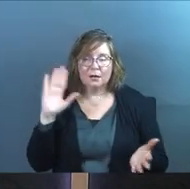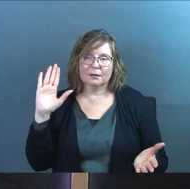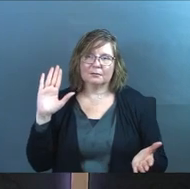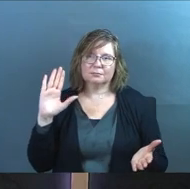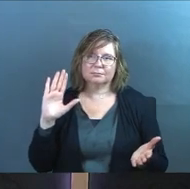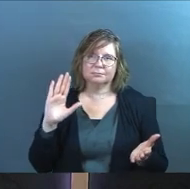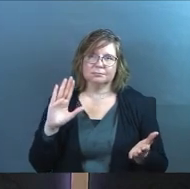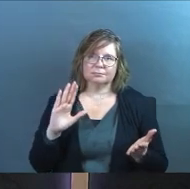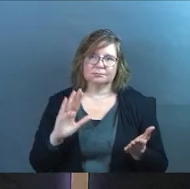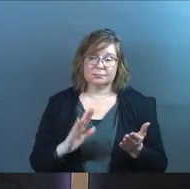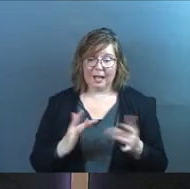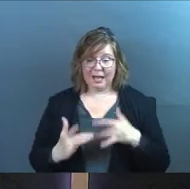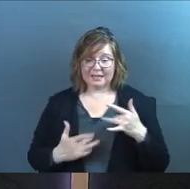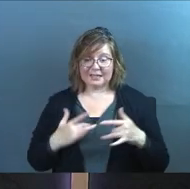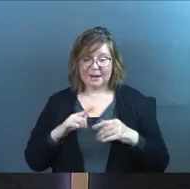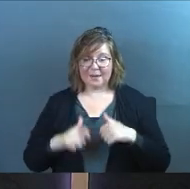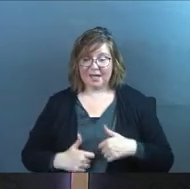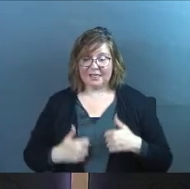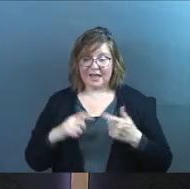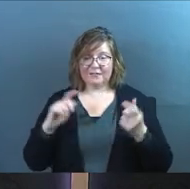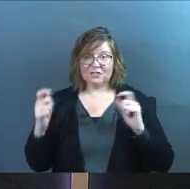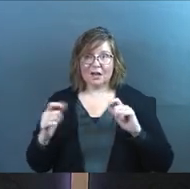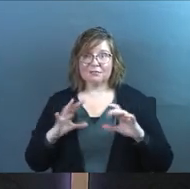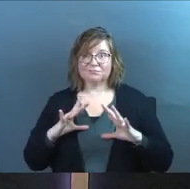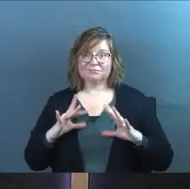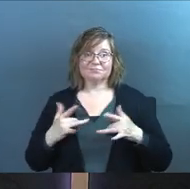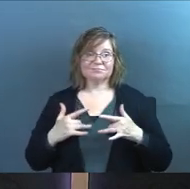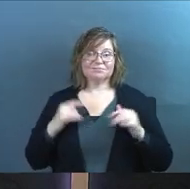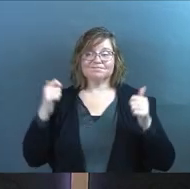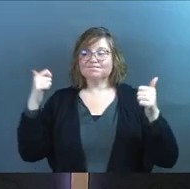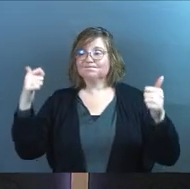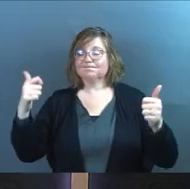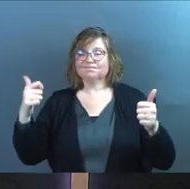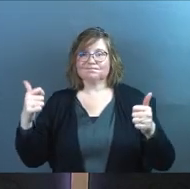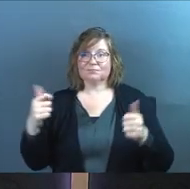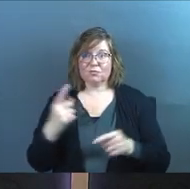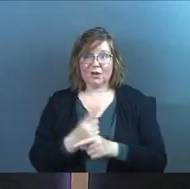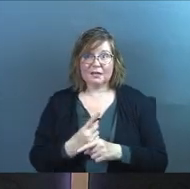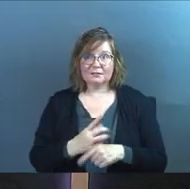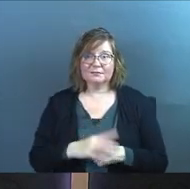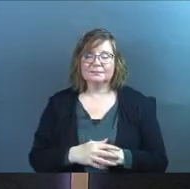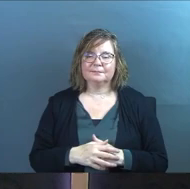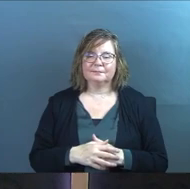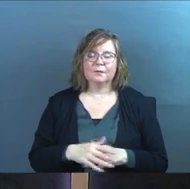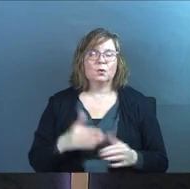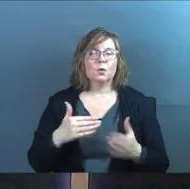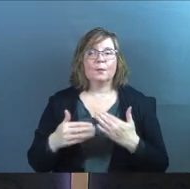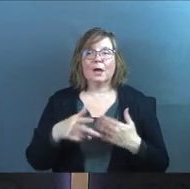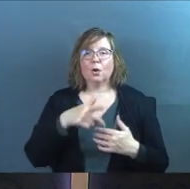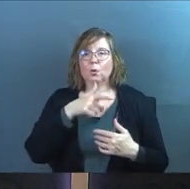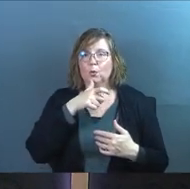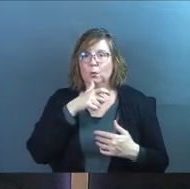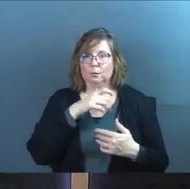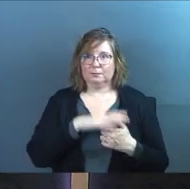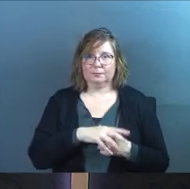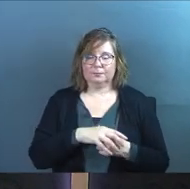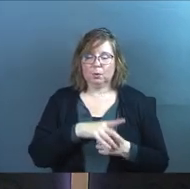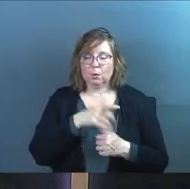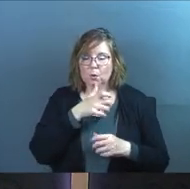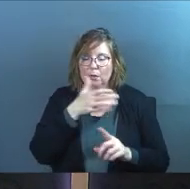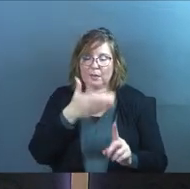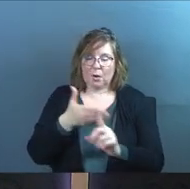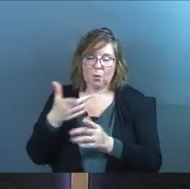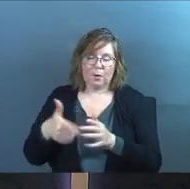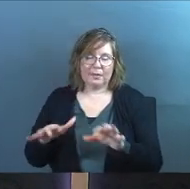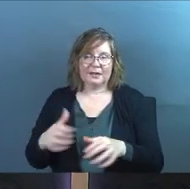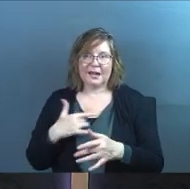to go away. I get excited about life change, period, right? No matter who it is, who they are,